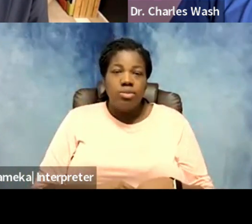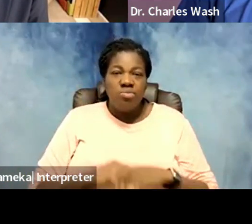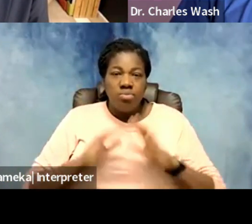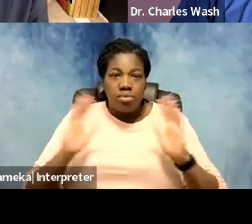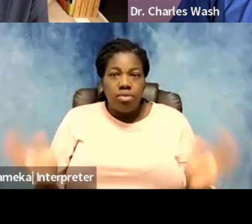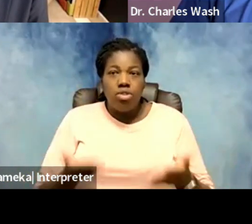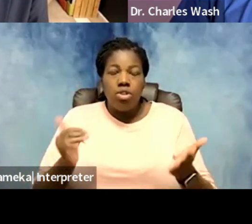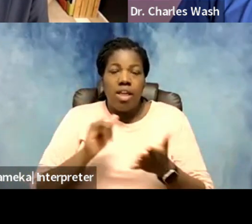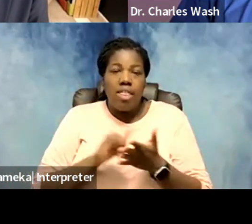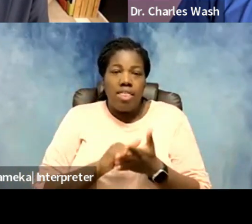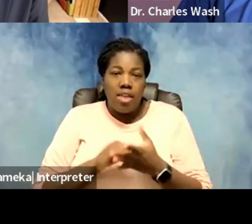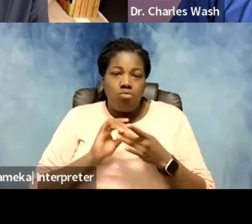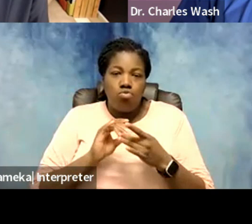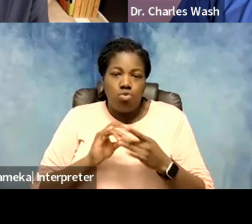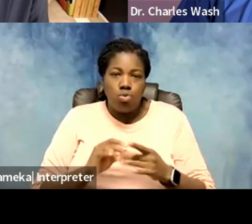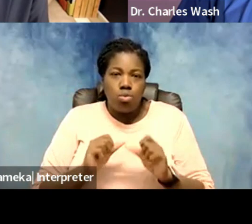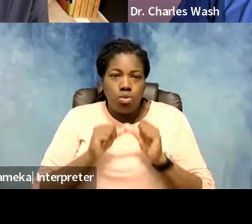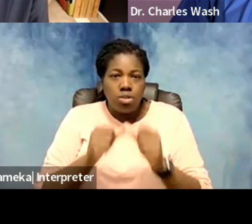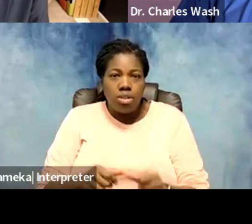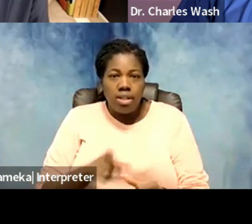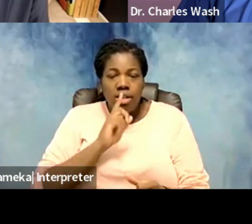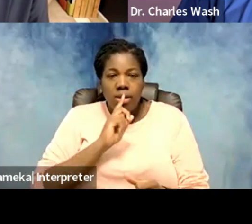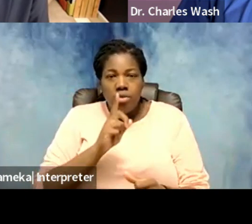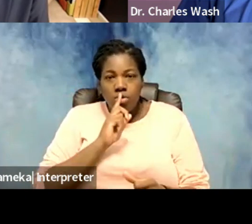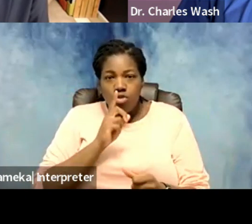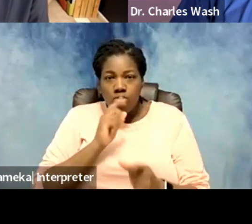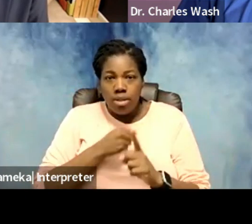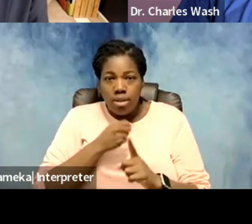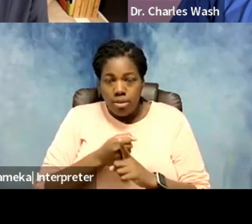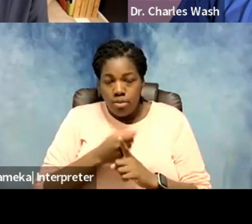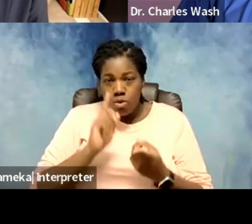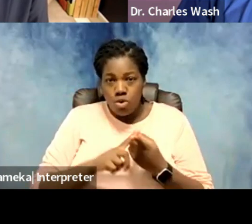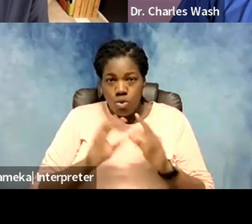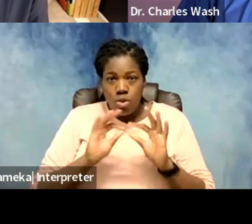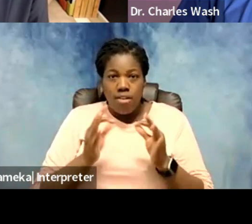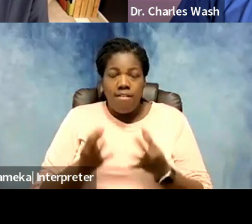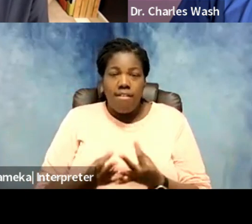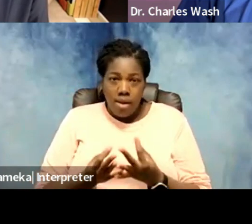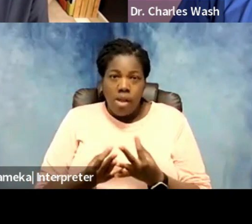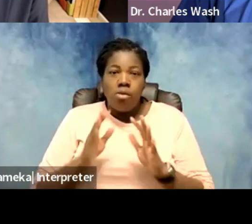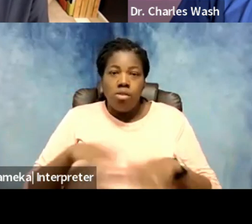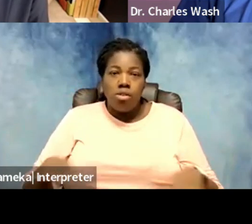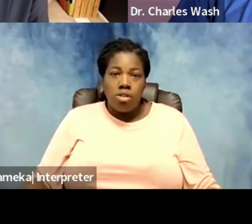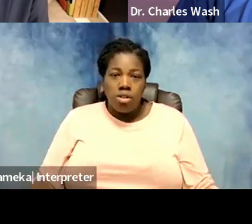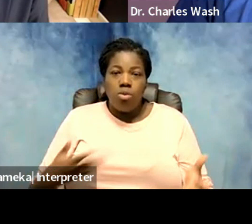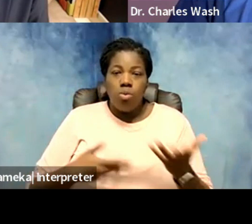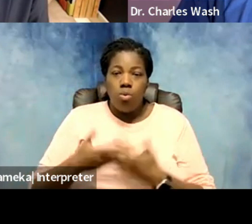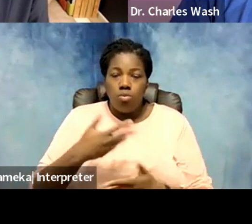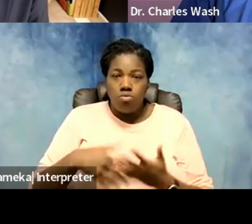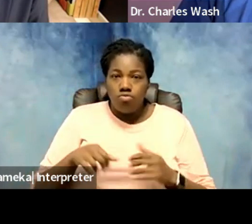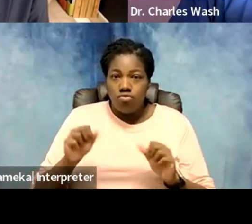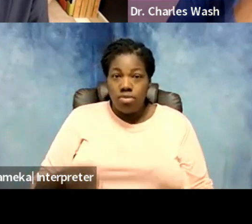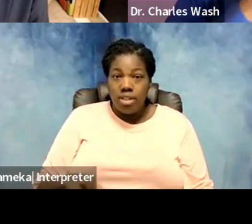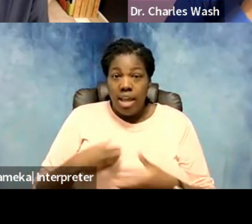encouraging that bond to continue. So it's actually been incredibly impactful to those families and children that were able to engage in those.